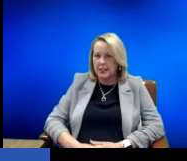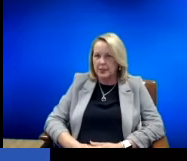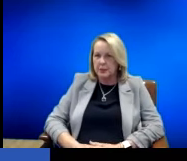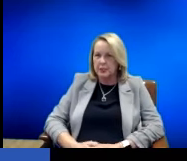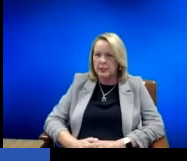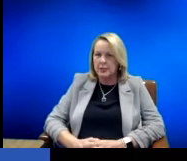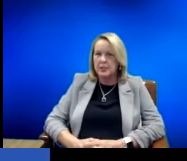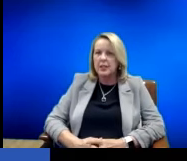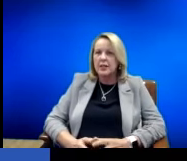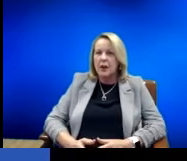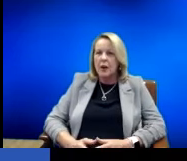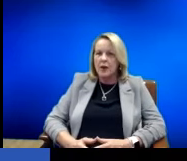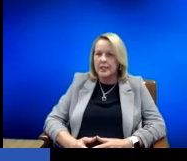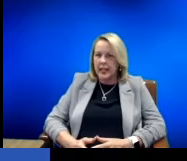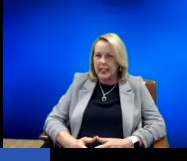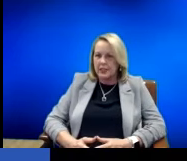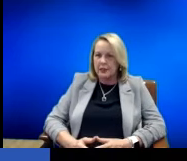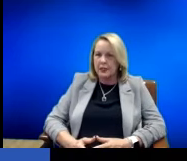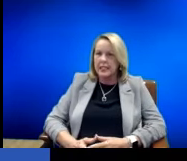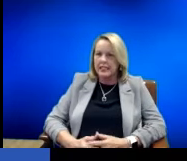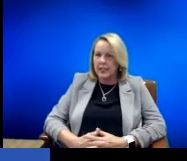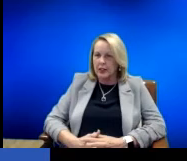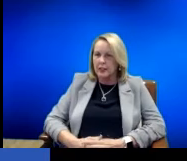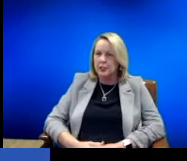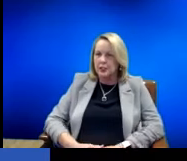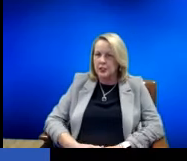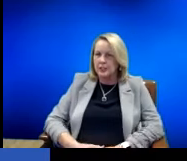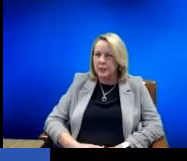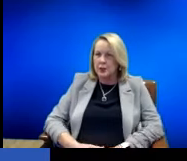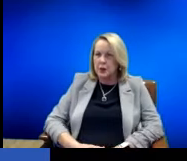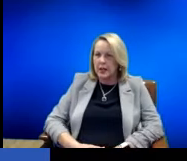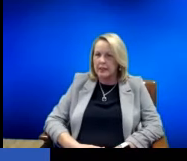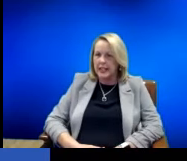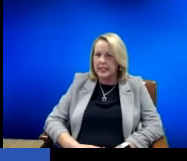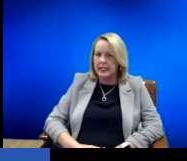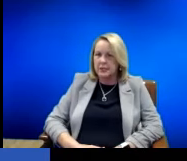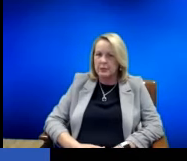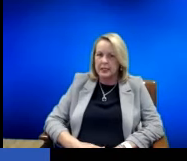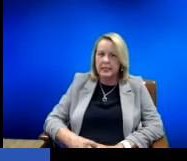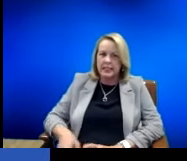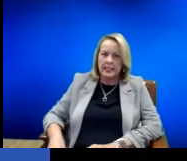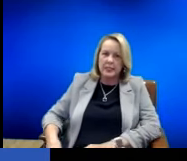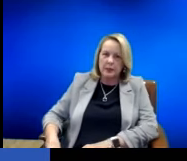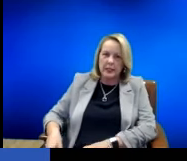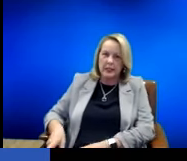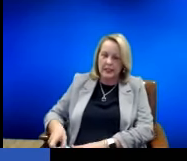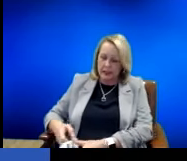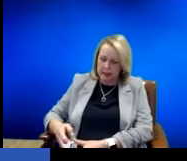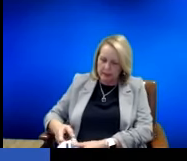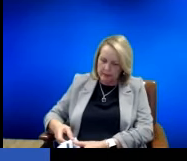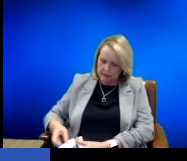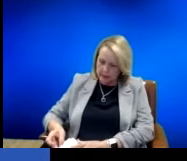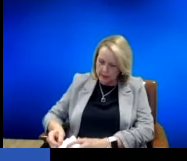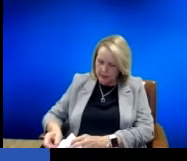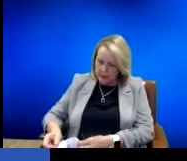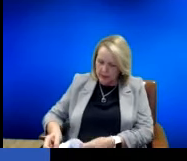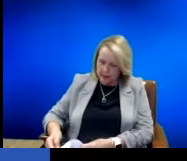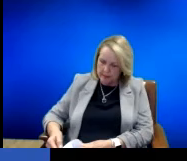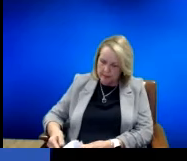those contributions are tax-free as long as you use it for qualified disability expense.